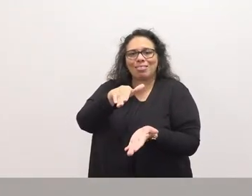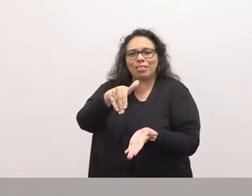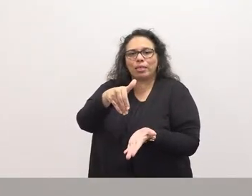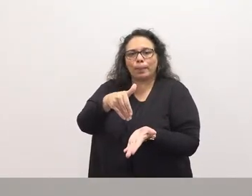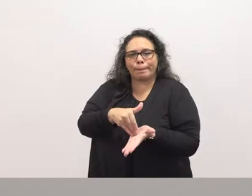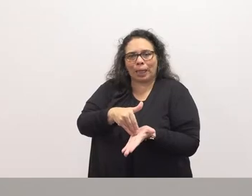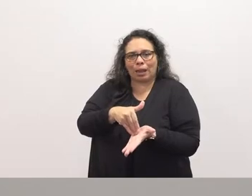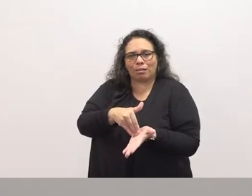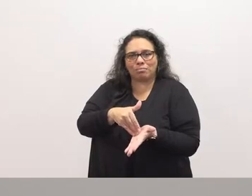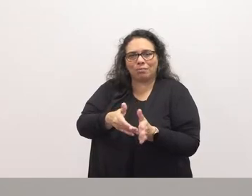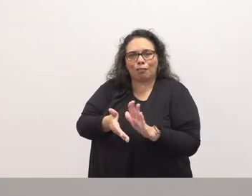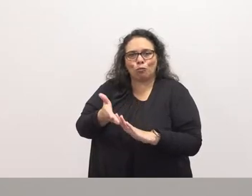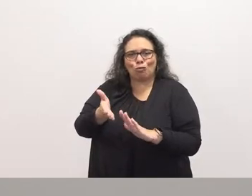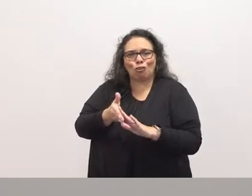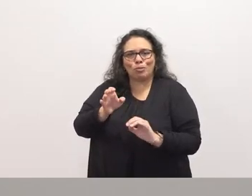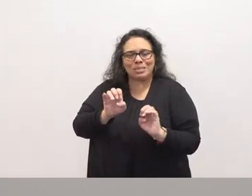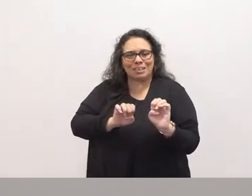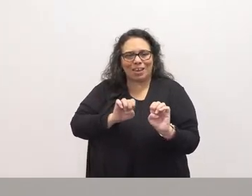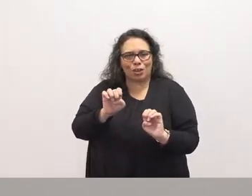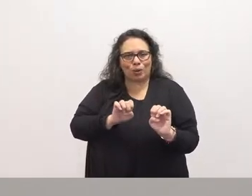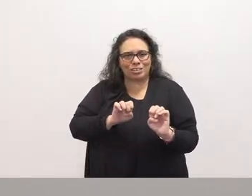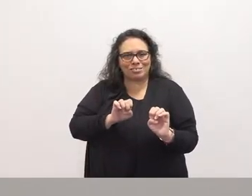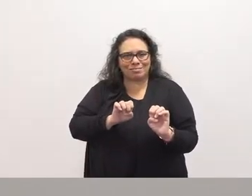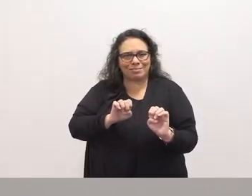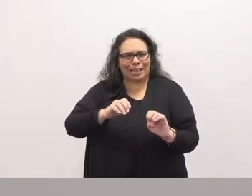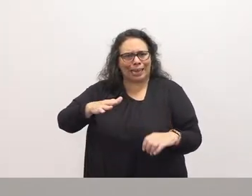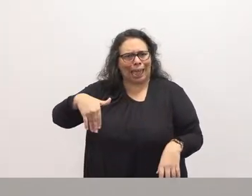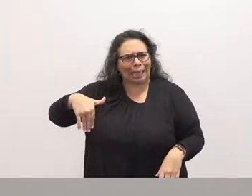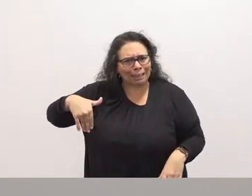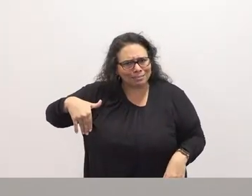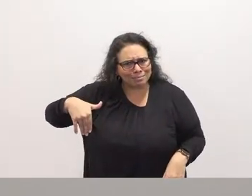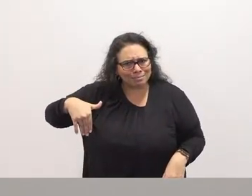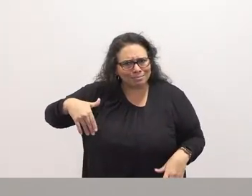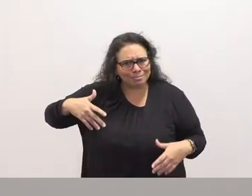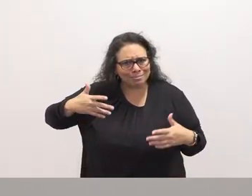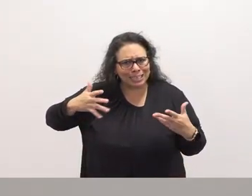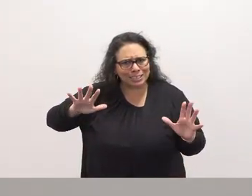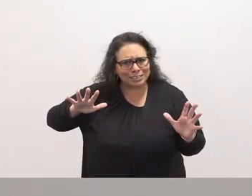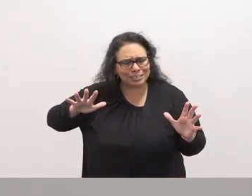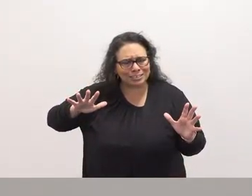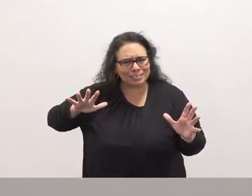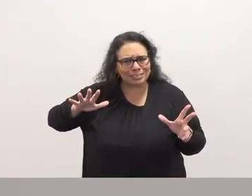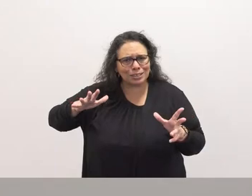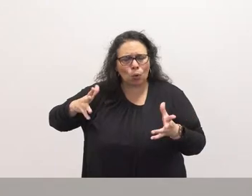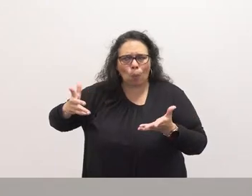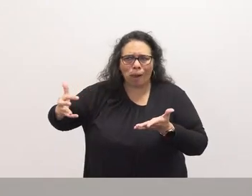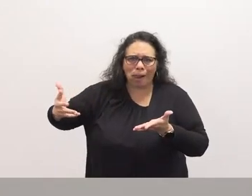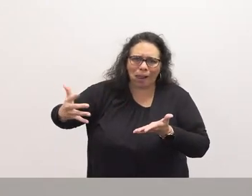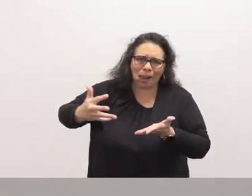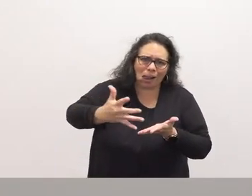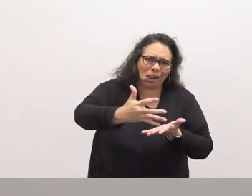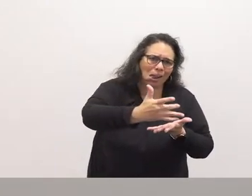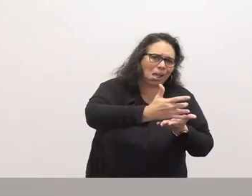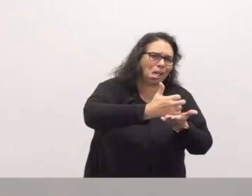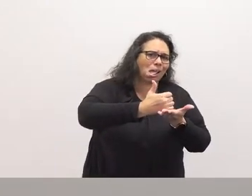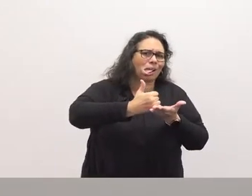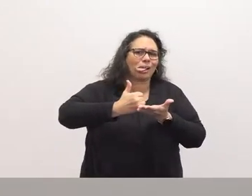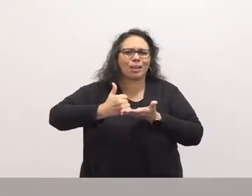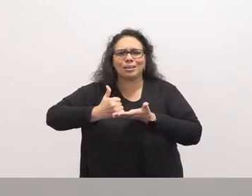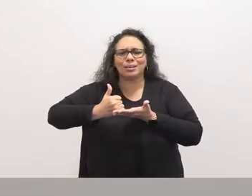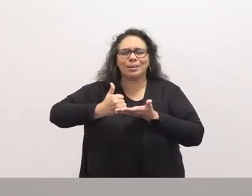a performance evaluation that we haven't done yet. You know, we're getting information. We're going to